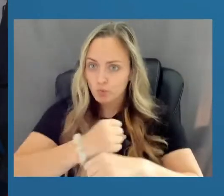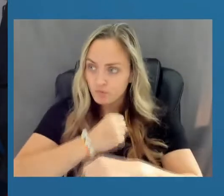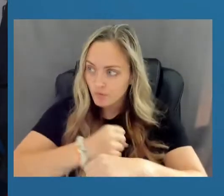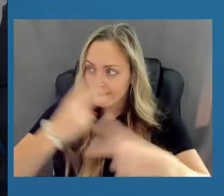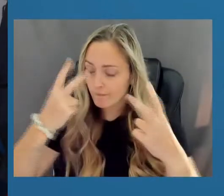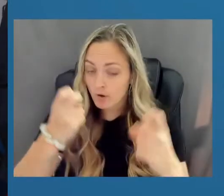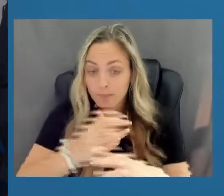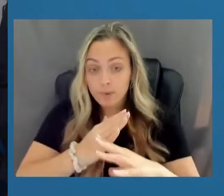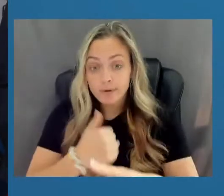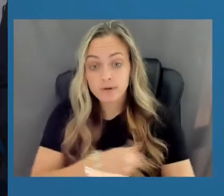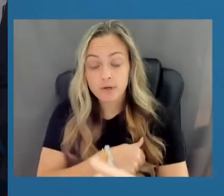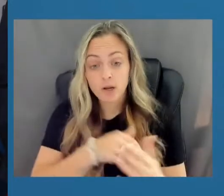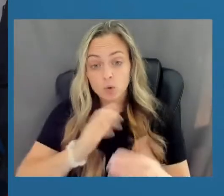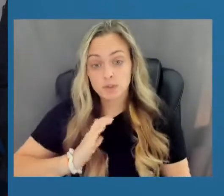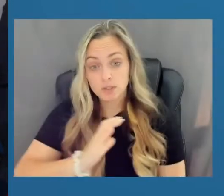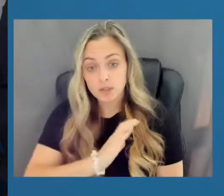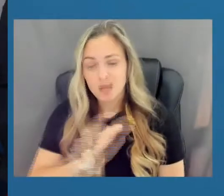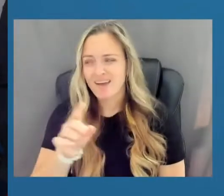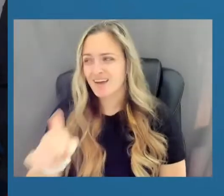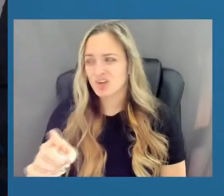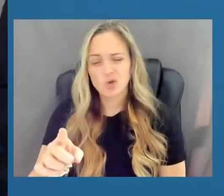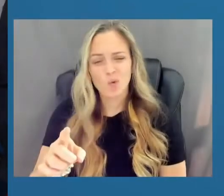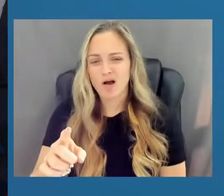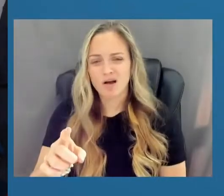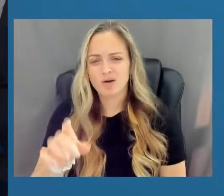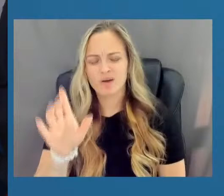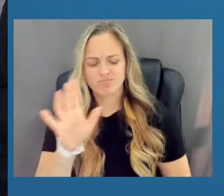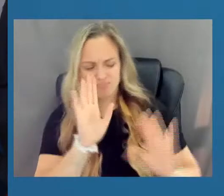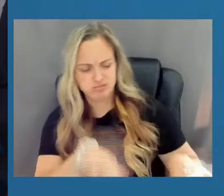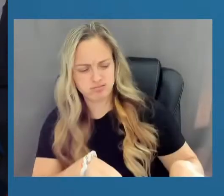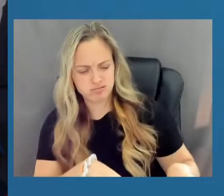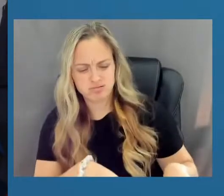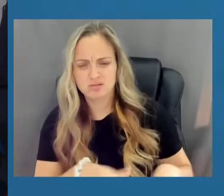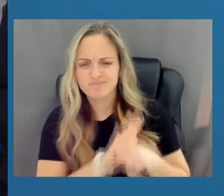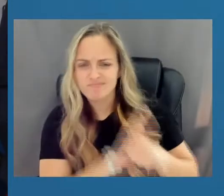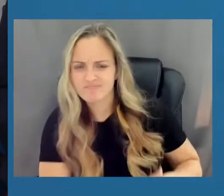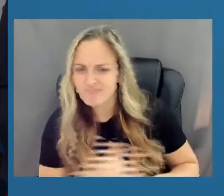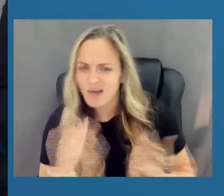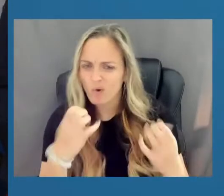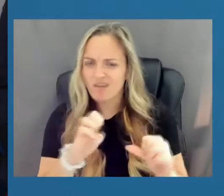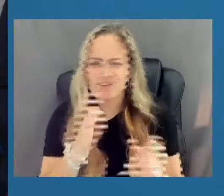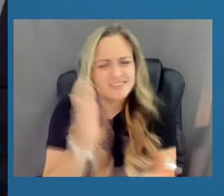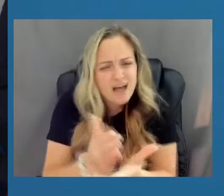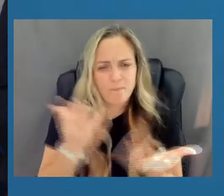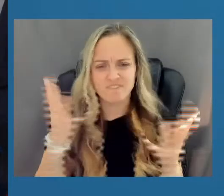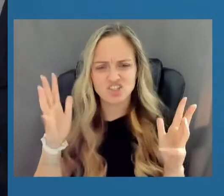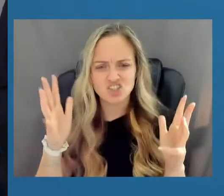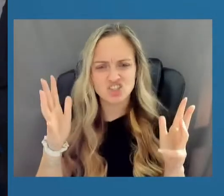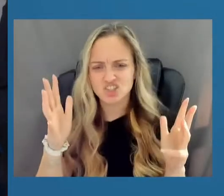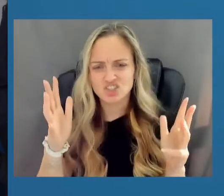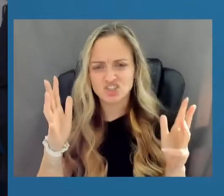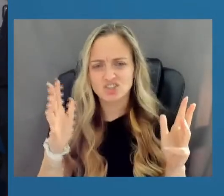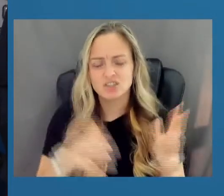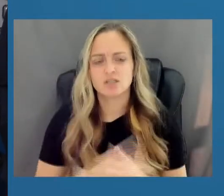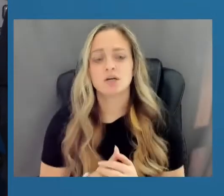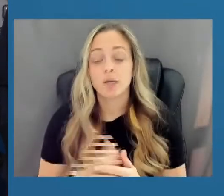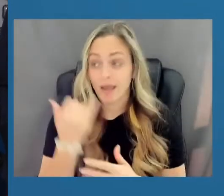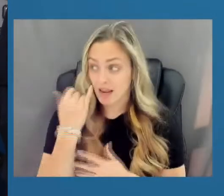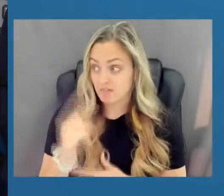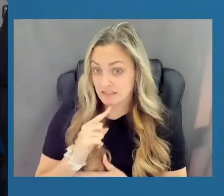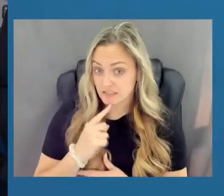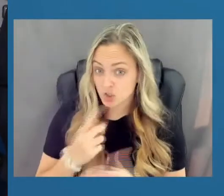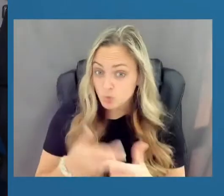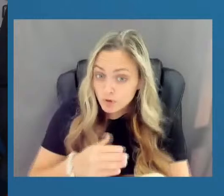protecting our citizens, and you are undermining our efforts. Stop it, and stop the hypocrisy. And if you're serious about